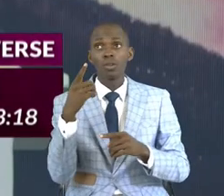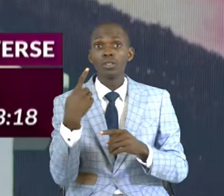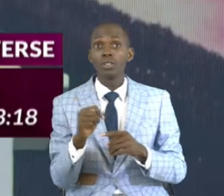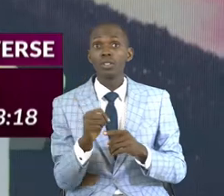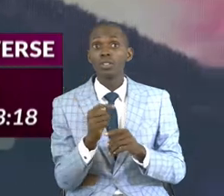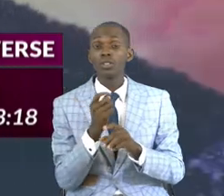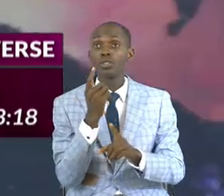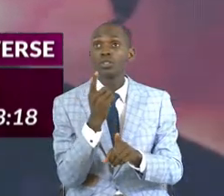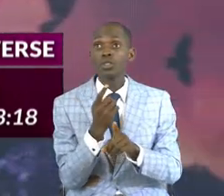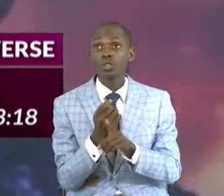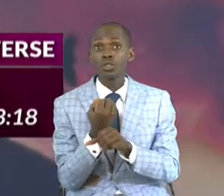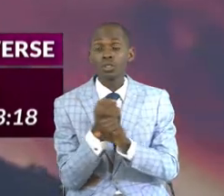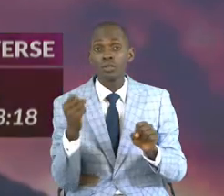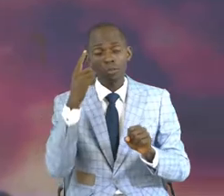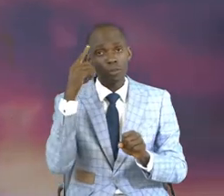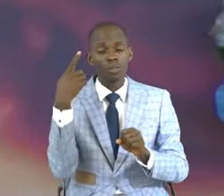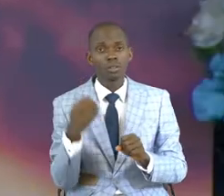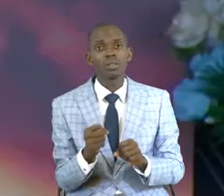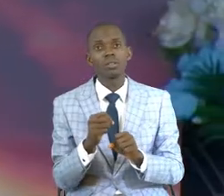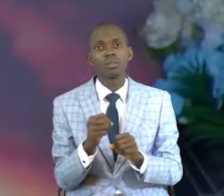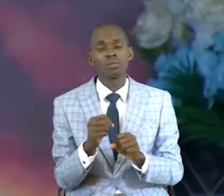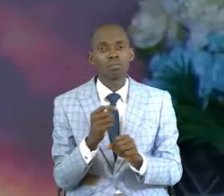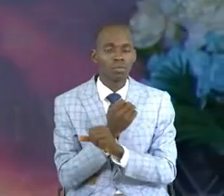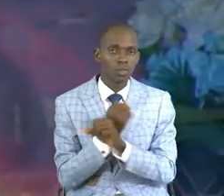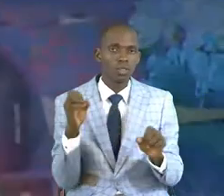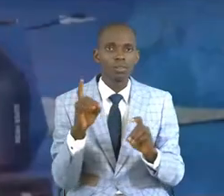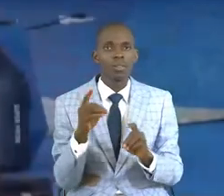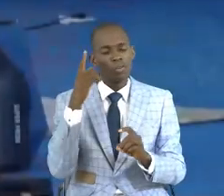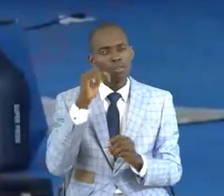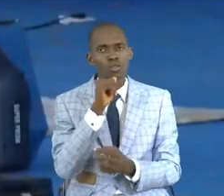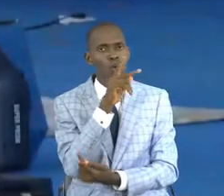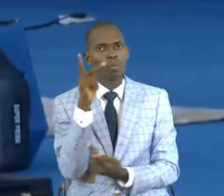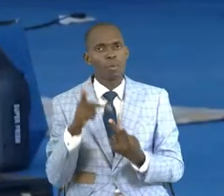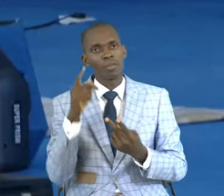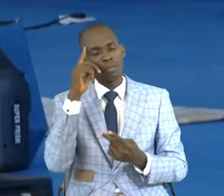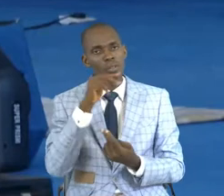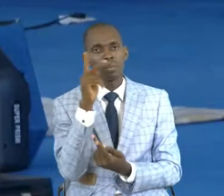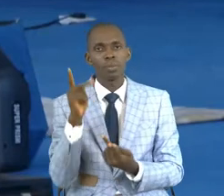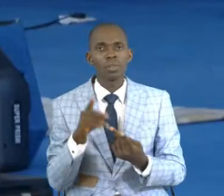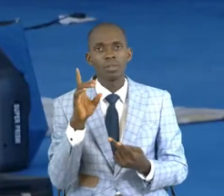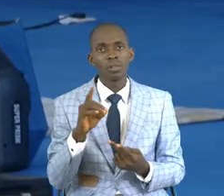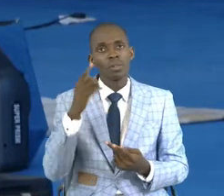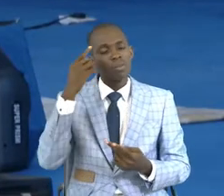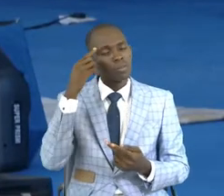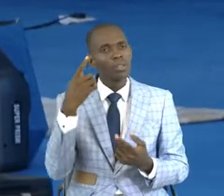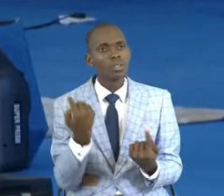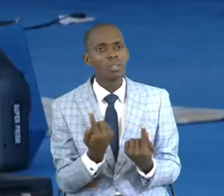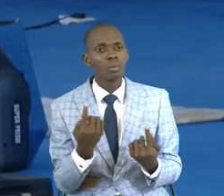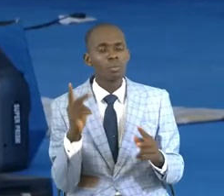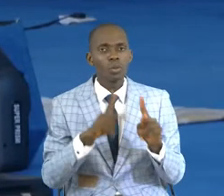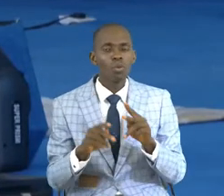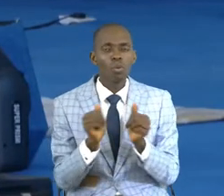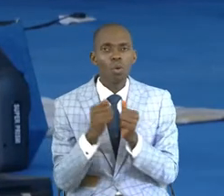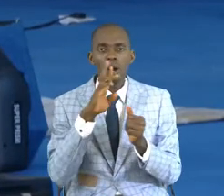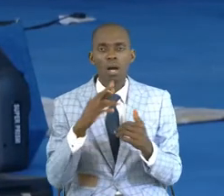the perfect for the imperfect, the sinless for the sinful, and the